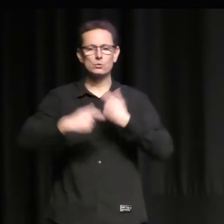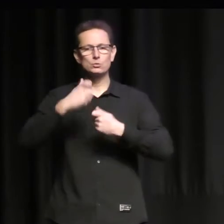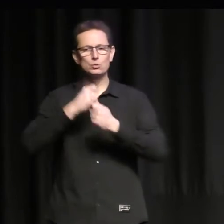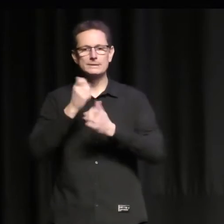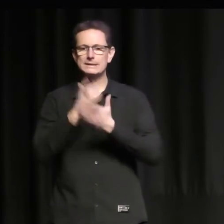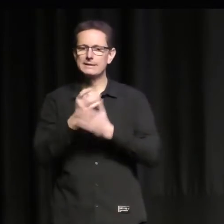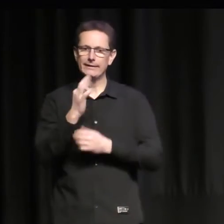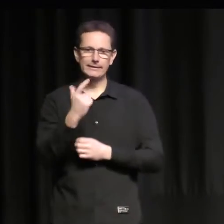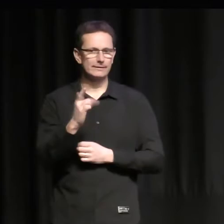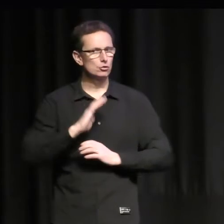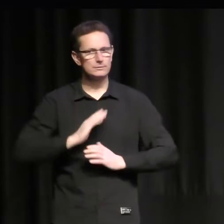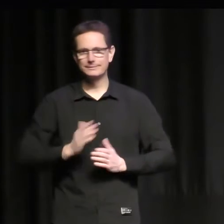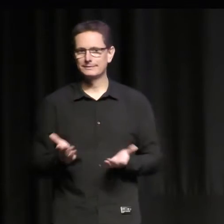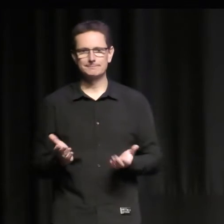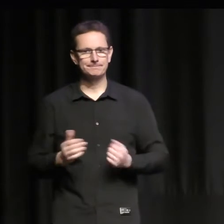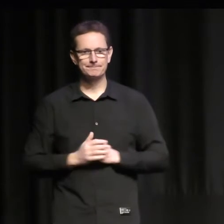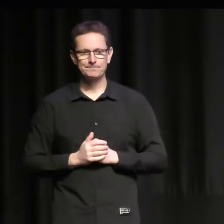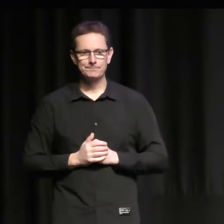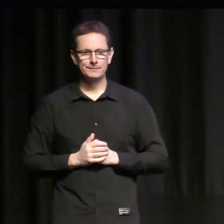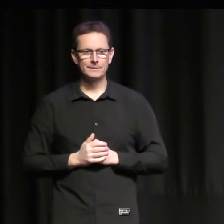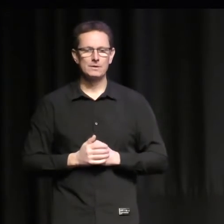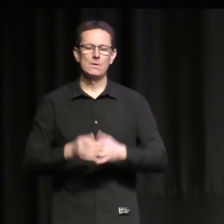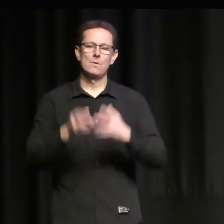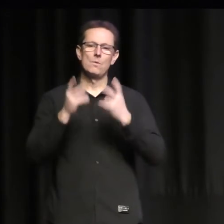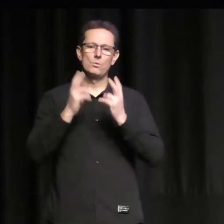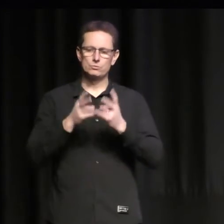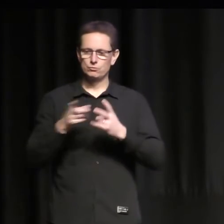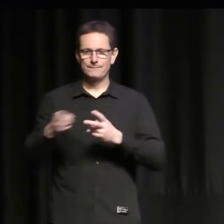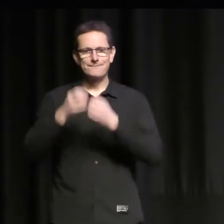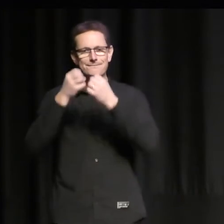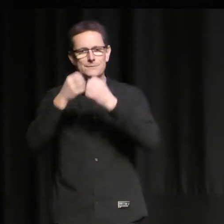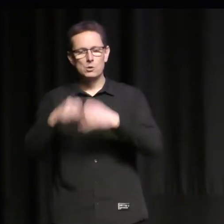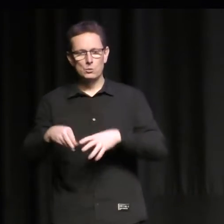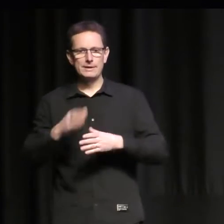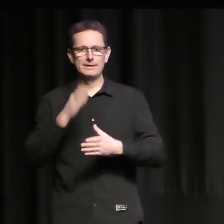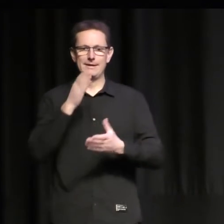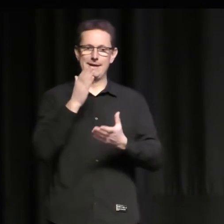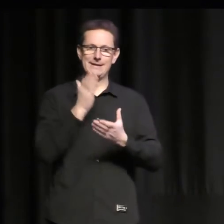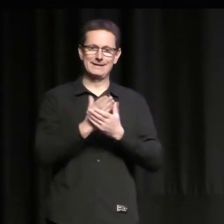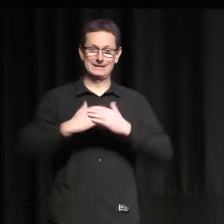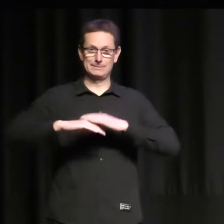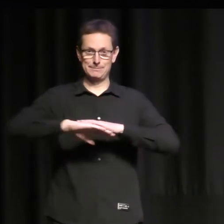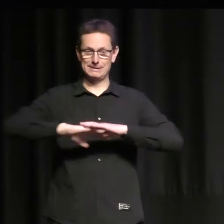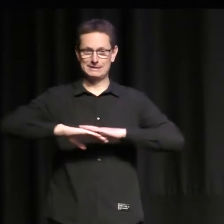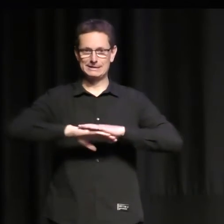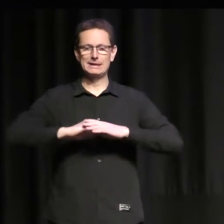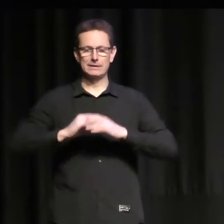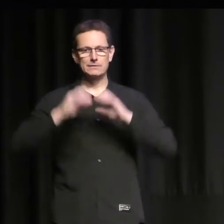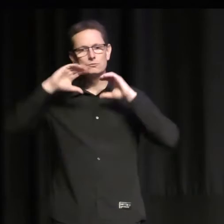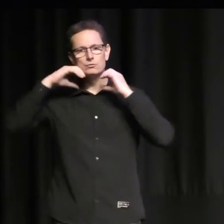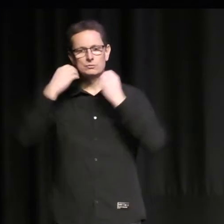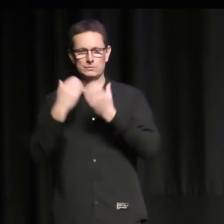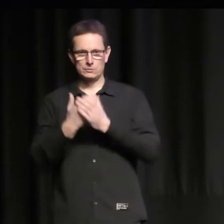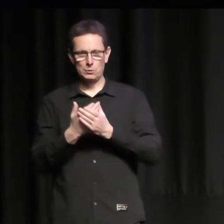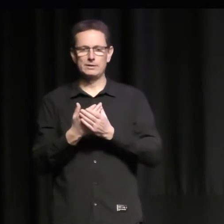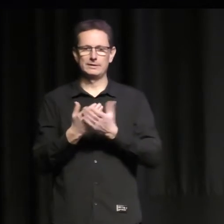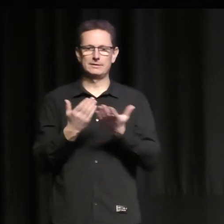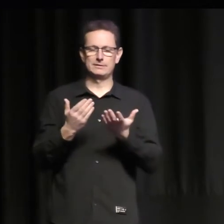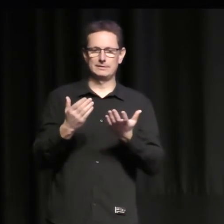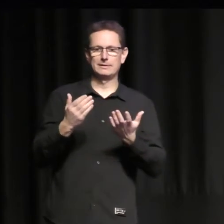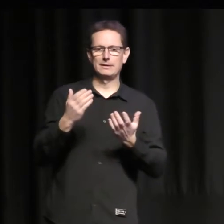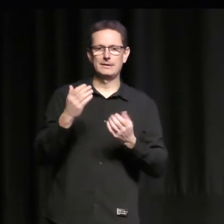security. You are also losing rights-based social benefits, state